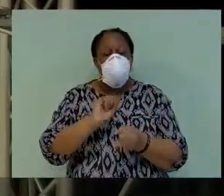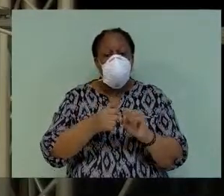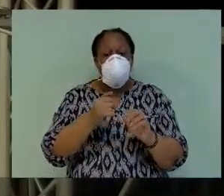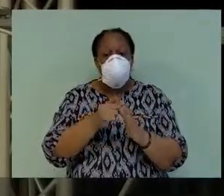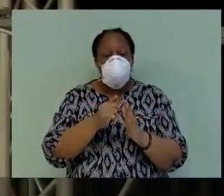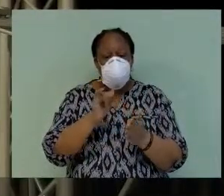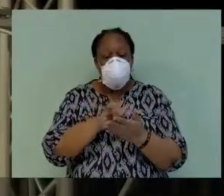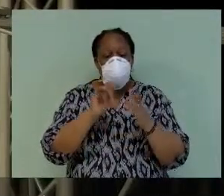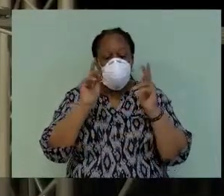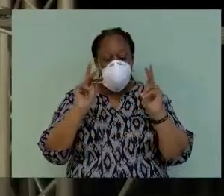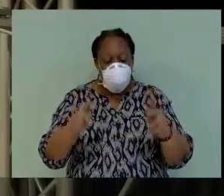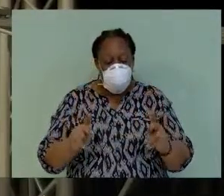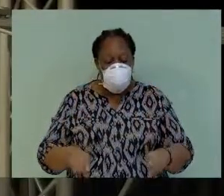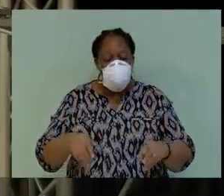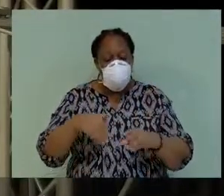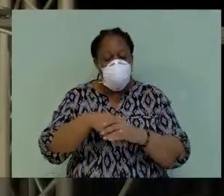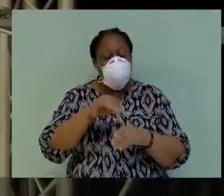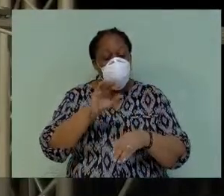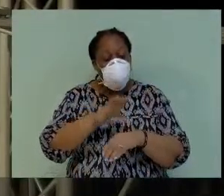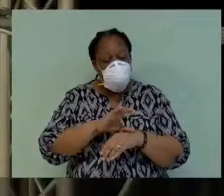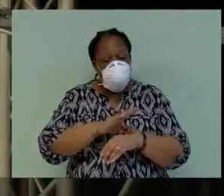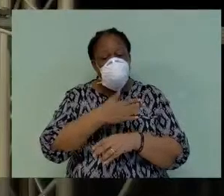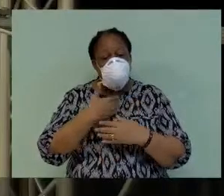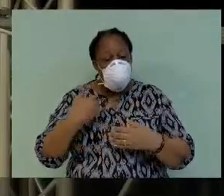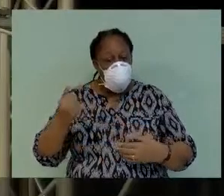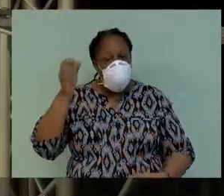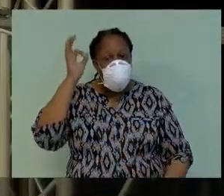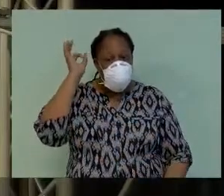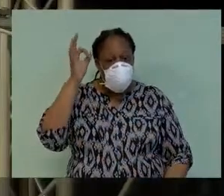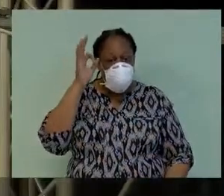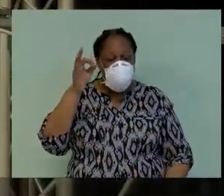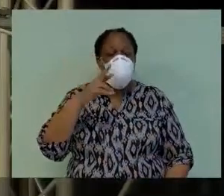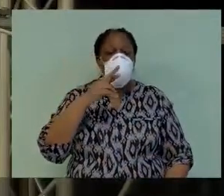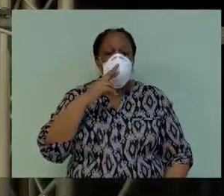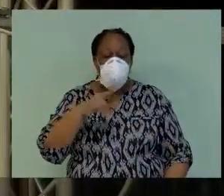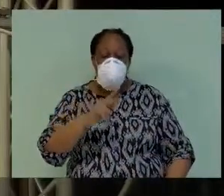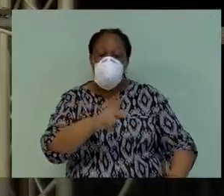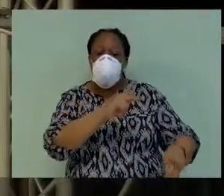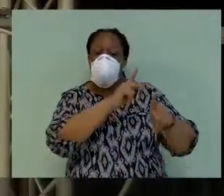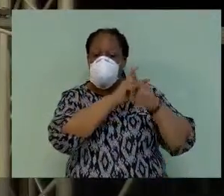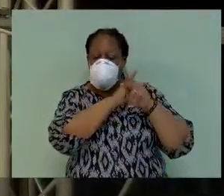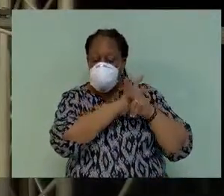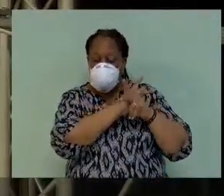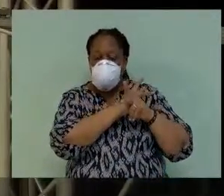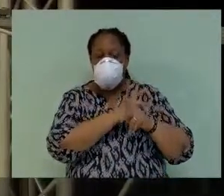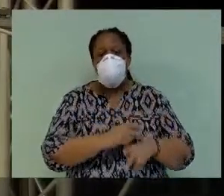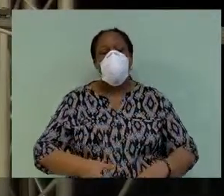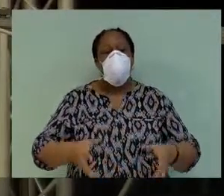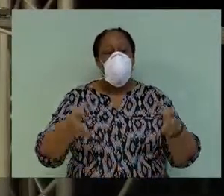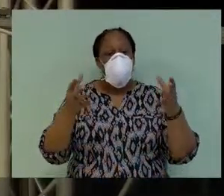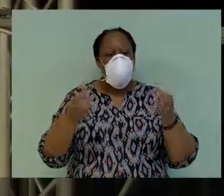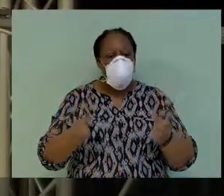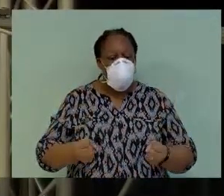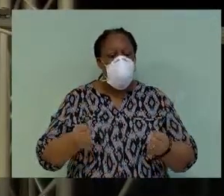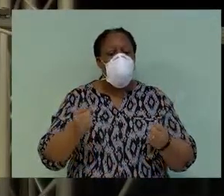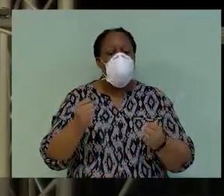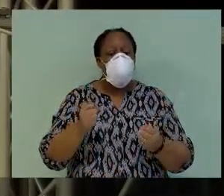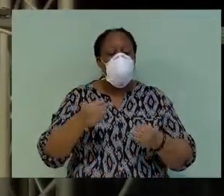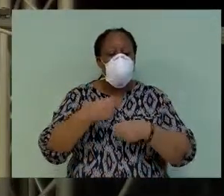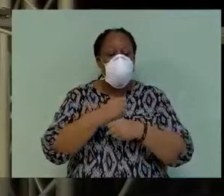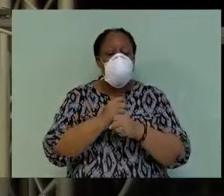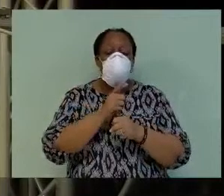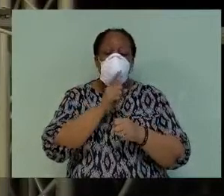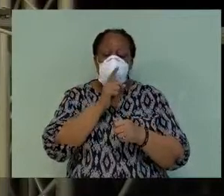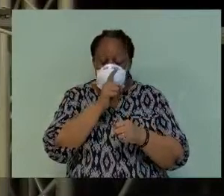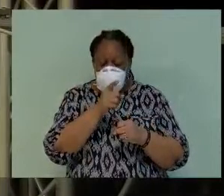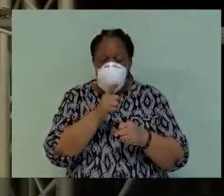along with the preachers are protected. So therefore, we want to make sure that we put the necessary processes in place and everyone is able to